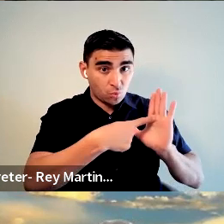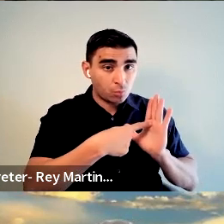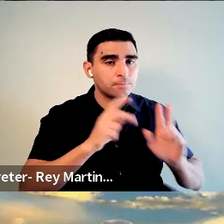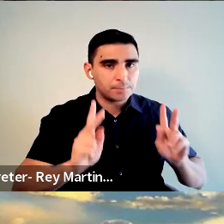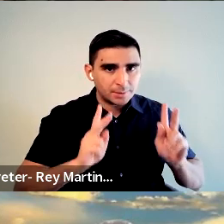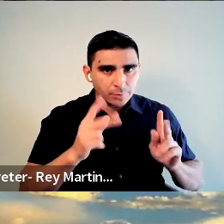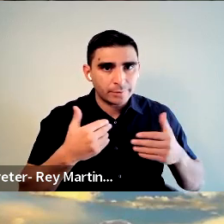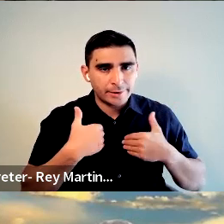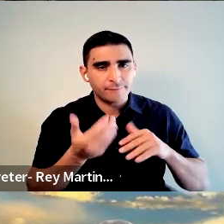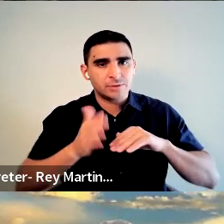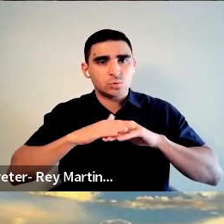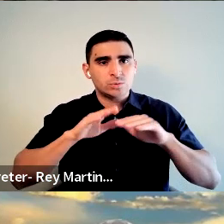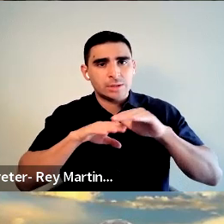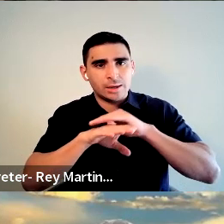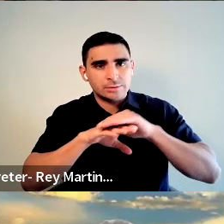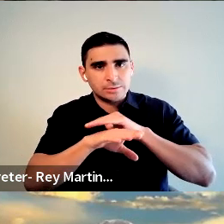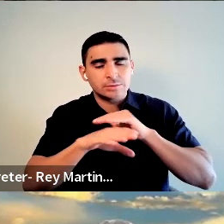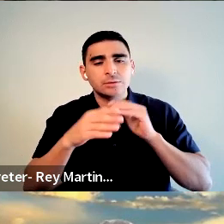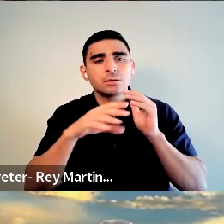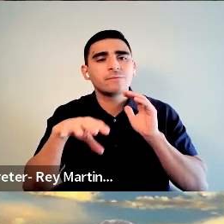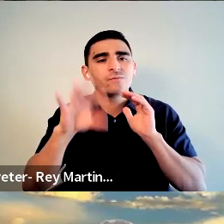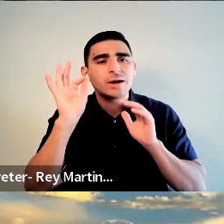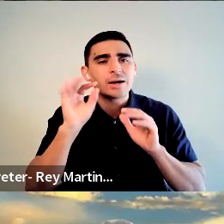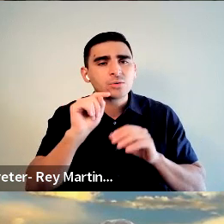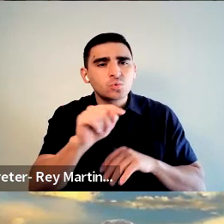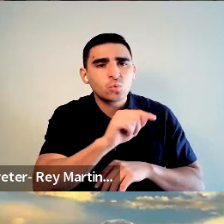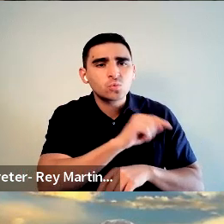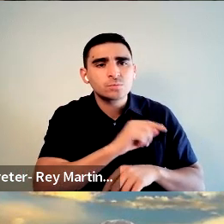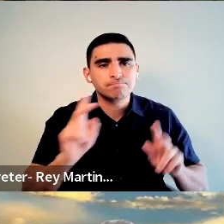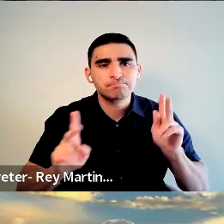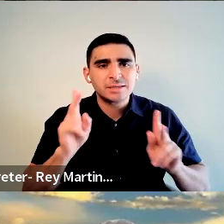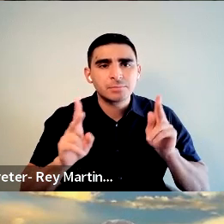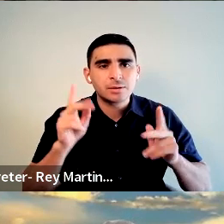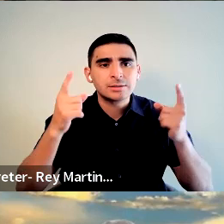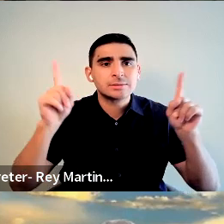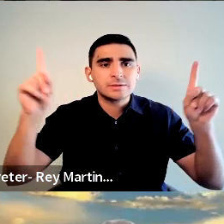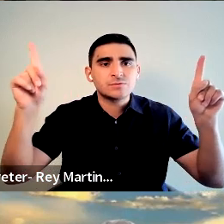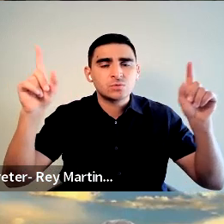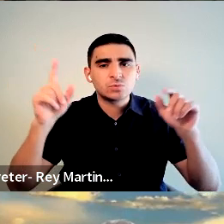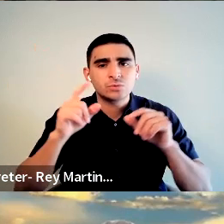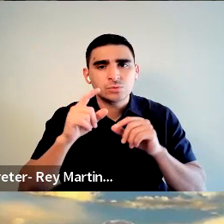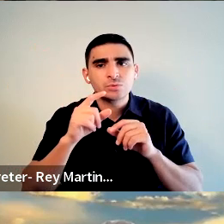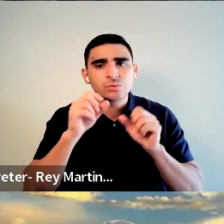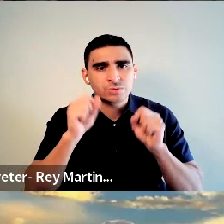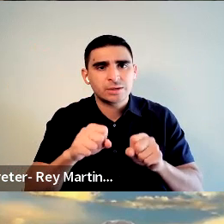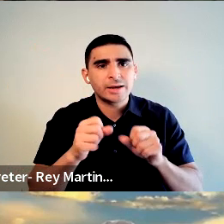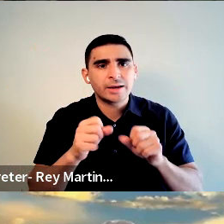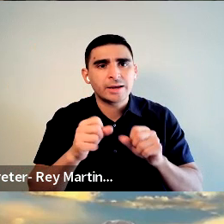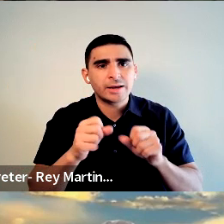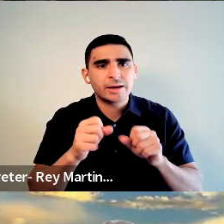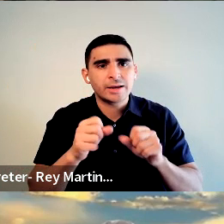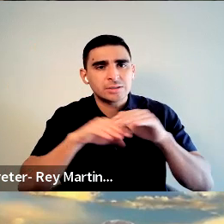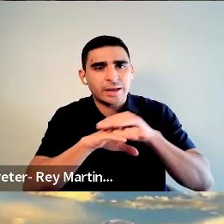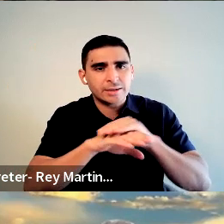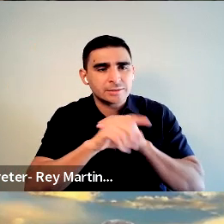access, and to be able to find the areas where we weren't successful enough yet to be able to increase access in